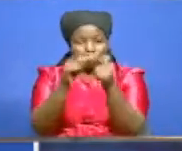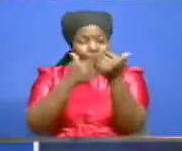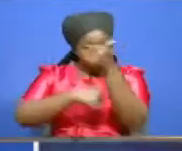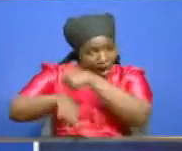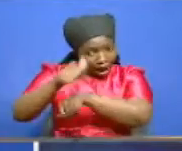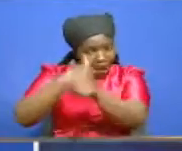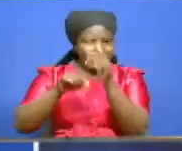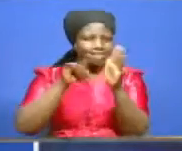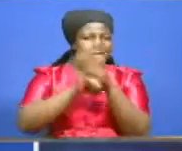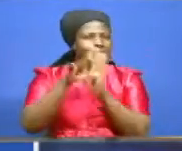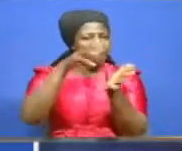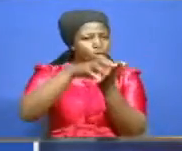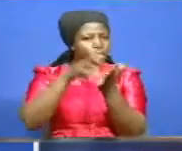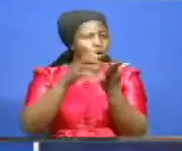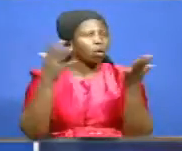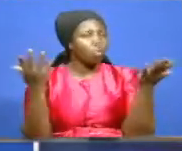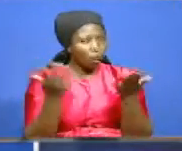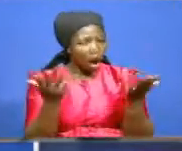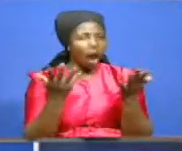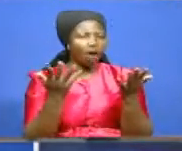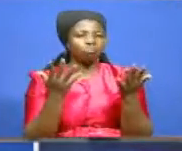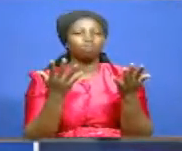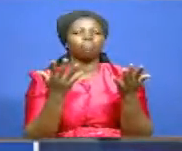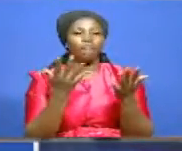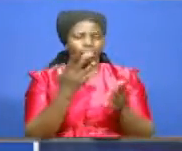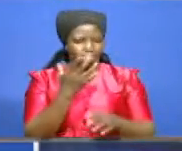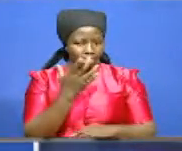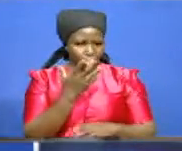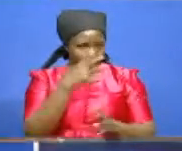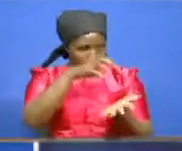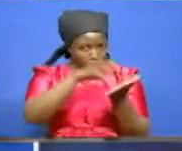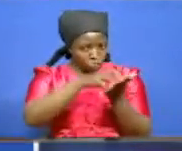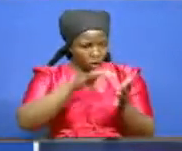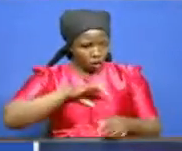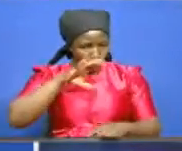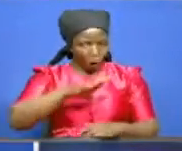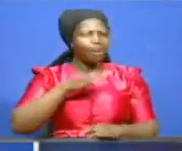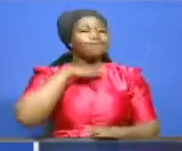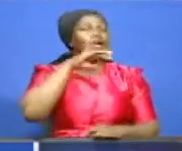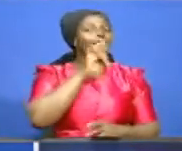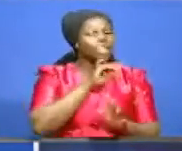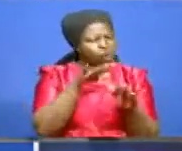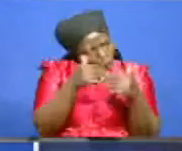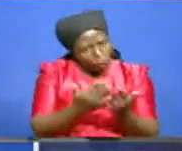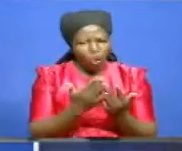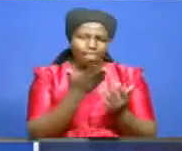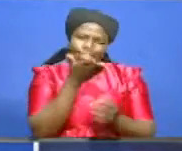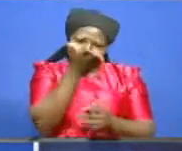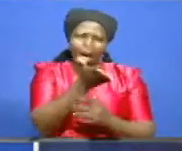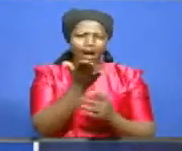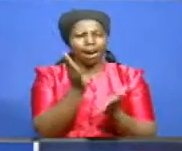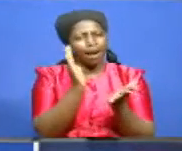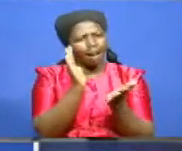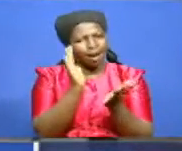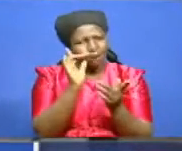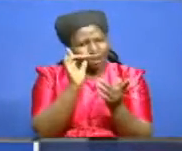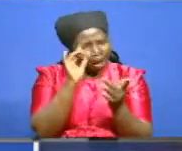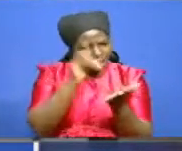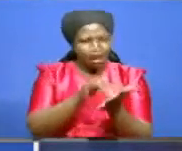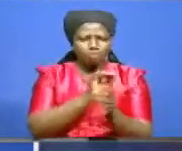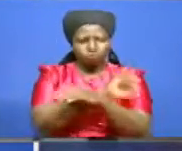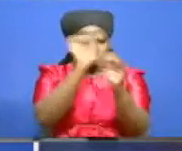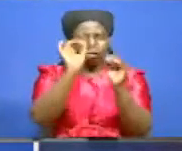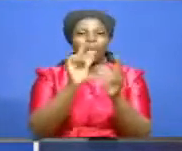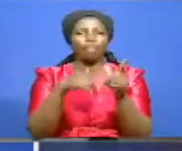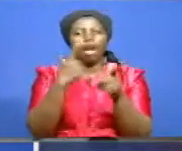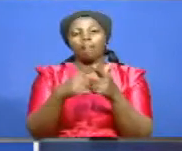substantively in a position where the holder has died or the holder is no longer able to sit